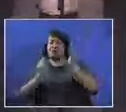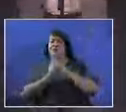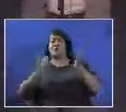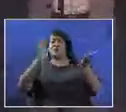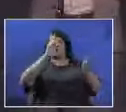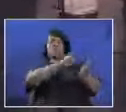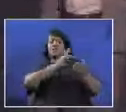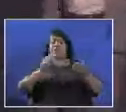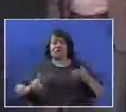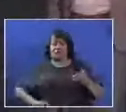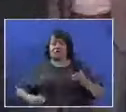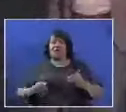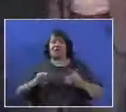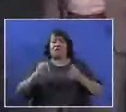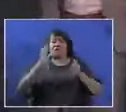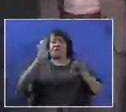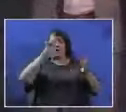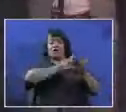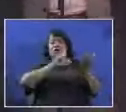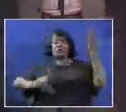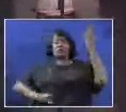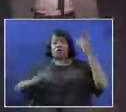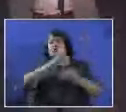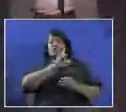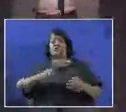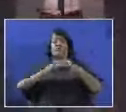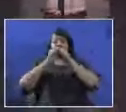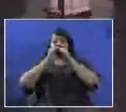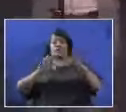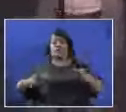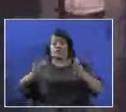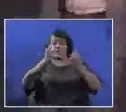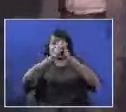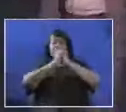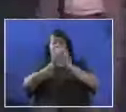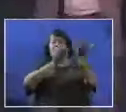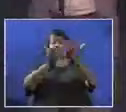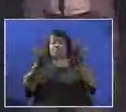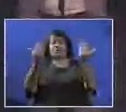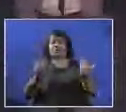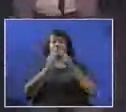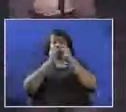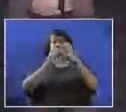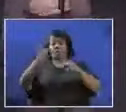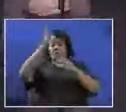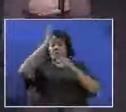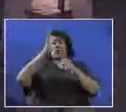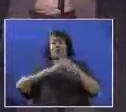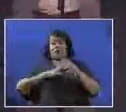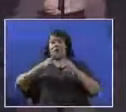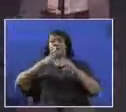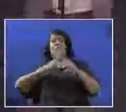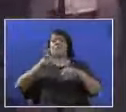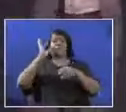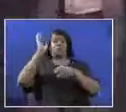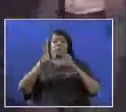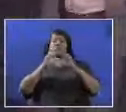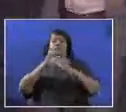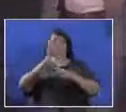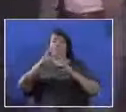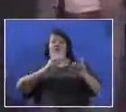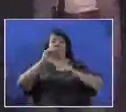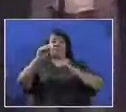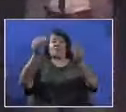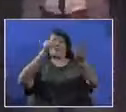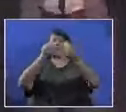of Kings, Lord of Lords. We ask that you would bless this worship service on today, oh God. Bless the man of God as he brings forth your word. Feed